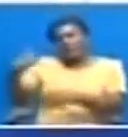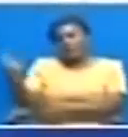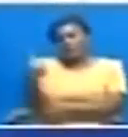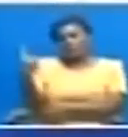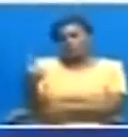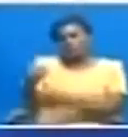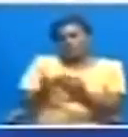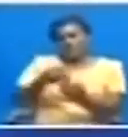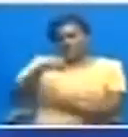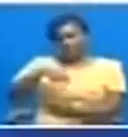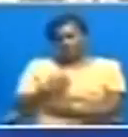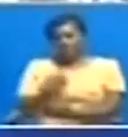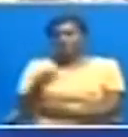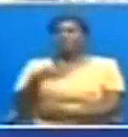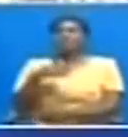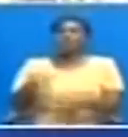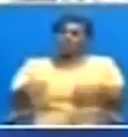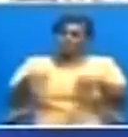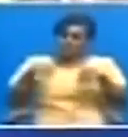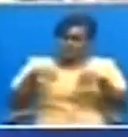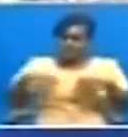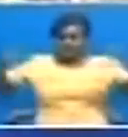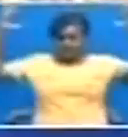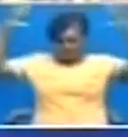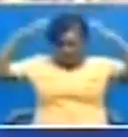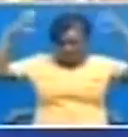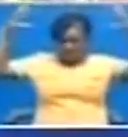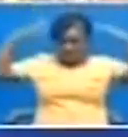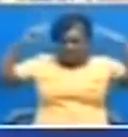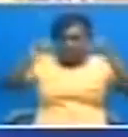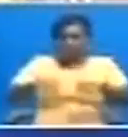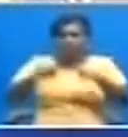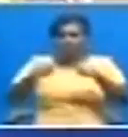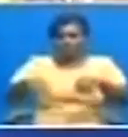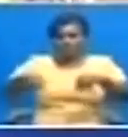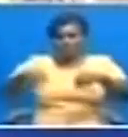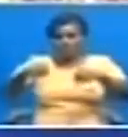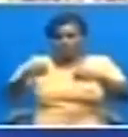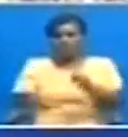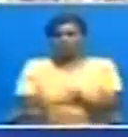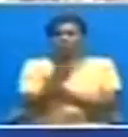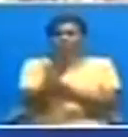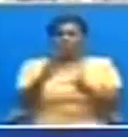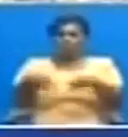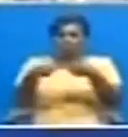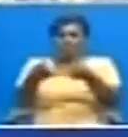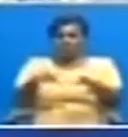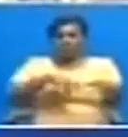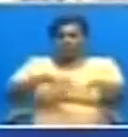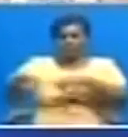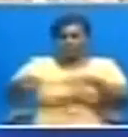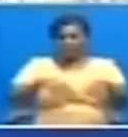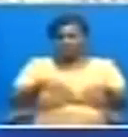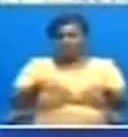themselves. The residents are now eagerly waiting for the El Nino rains to enable pastures to regenerate and feed their livestock, which they're